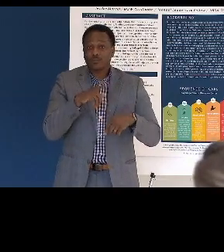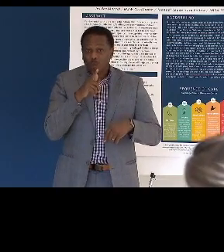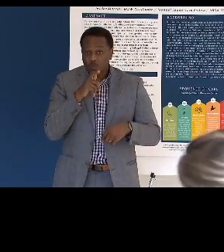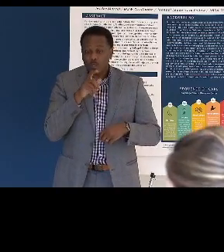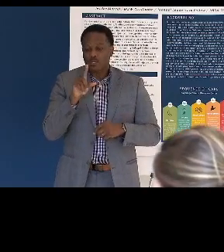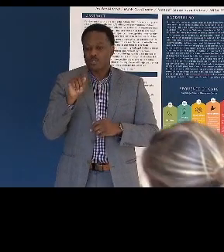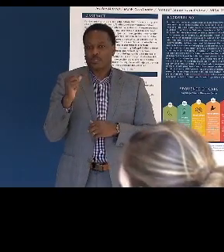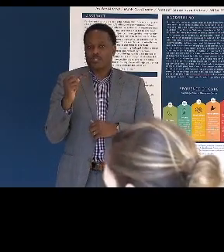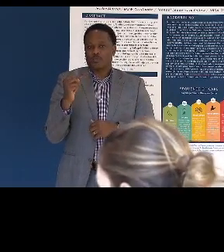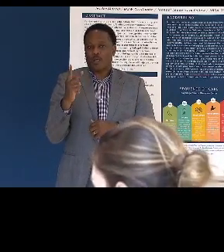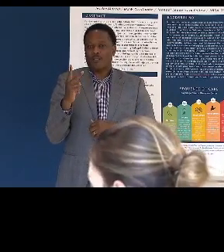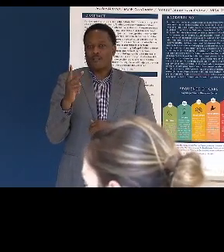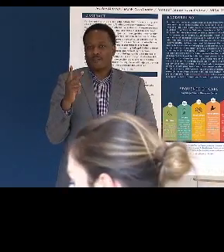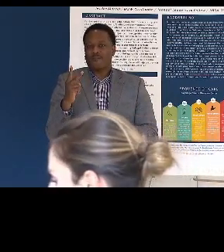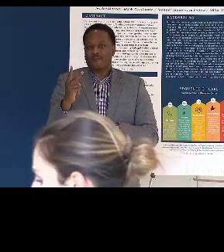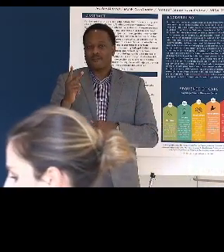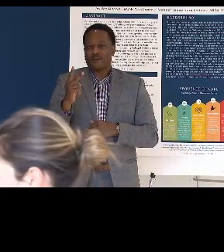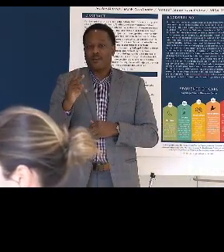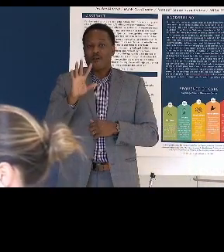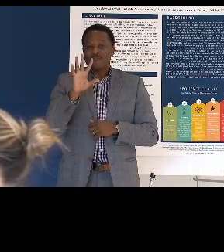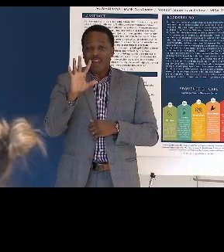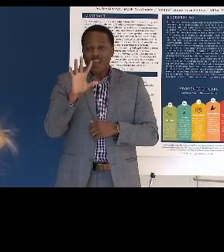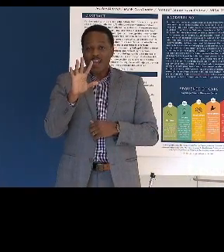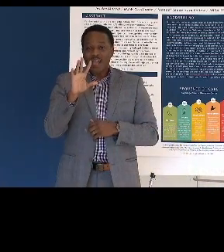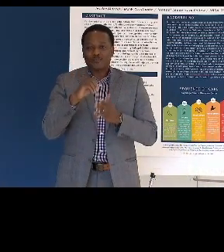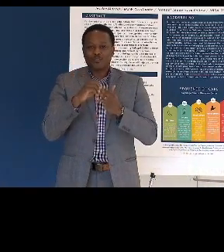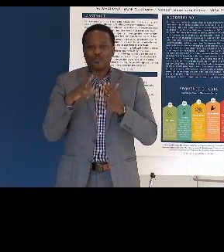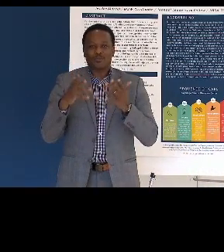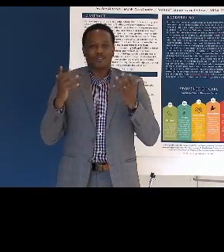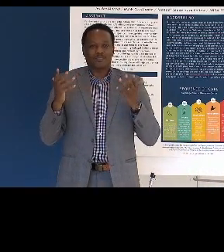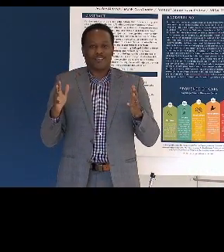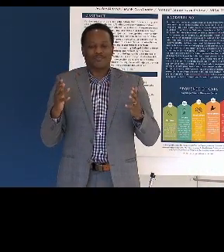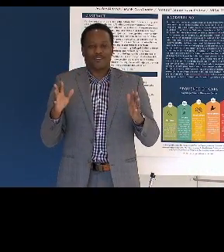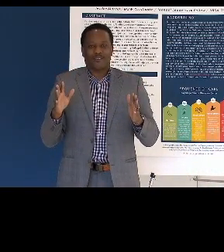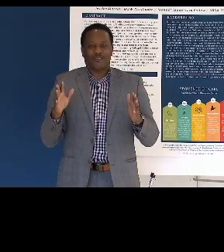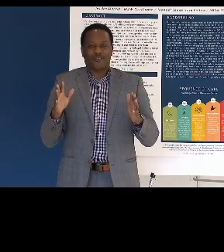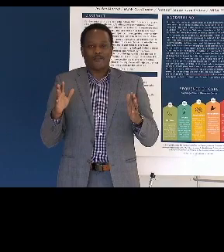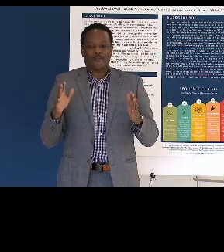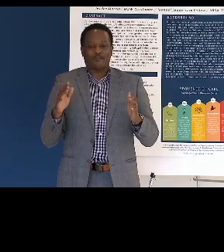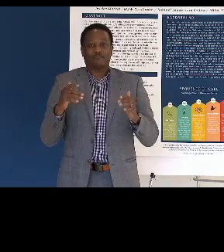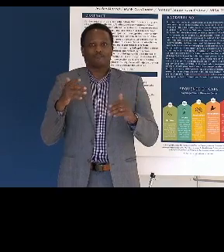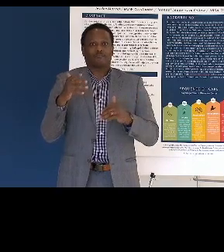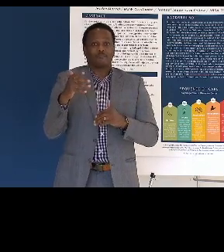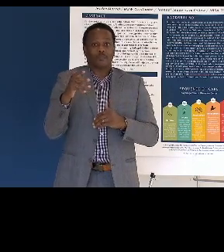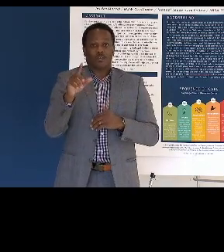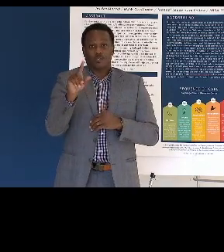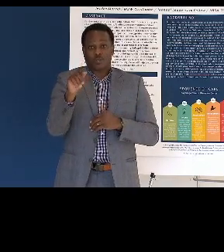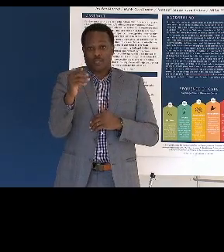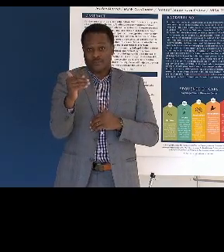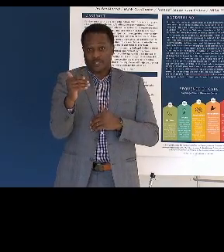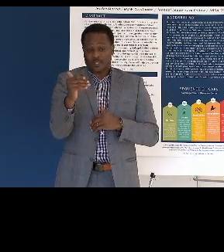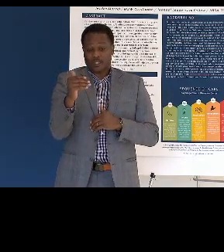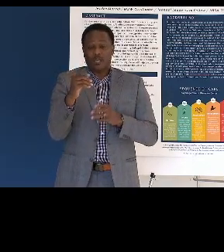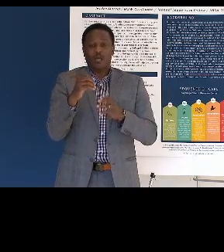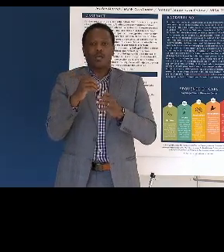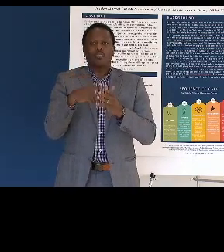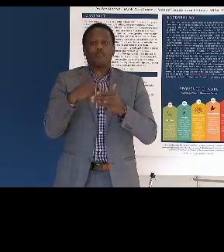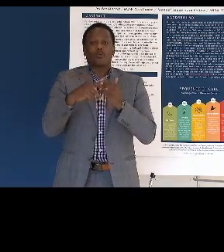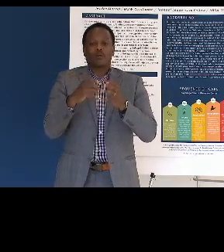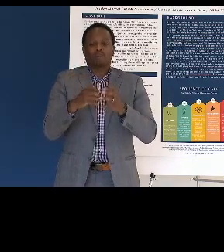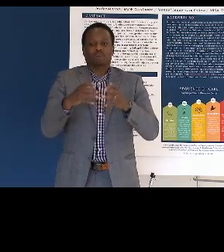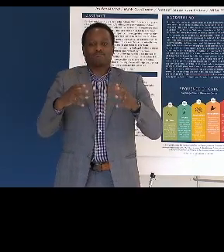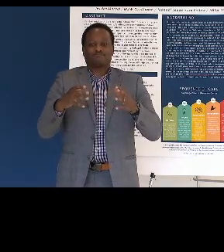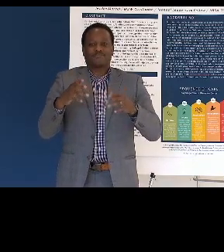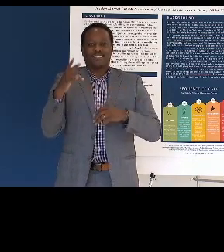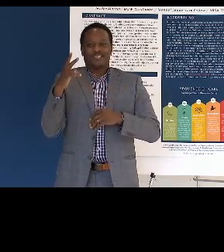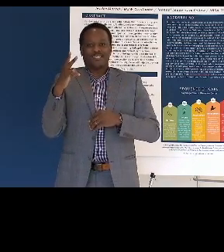5 students, 5 direct practice students. In 2015, the program expanded to 7 students